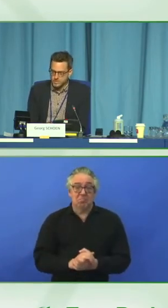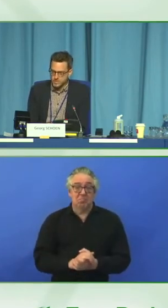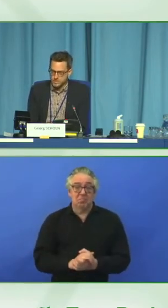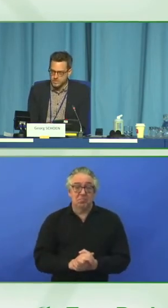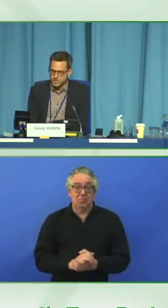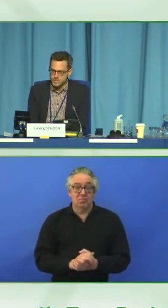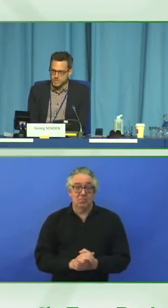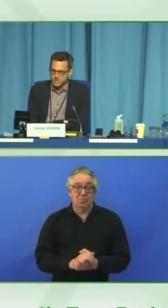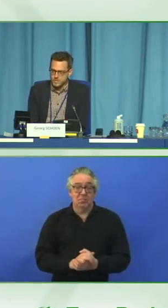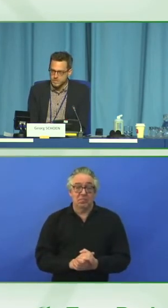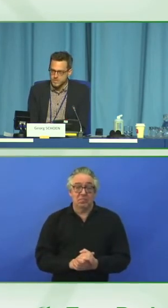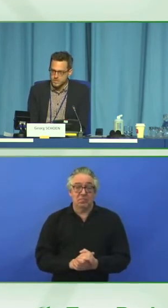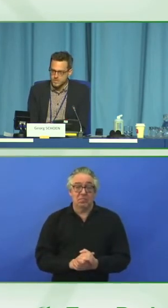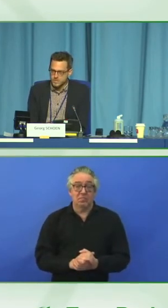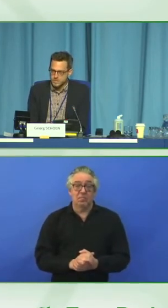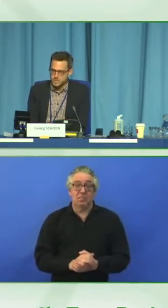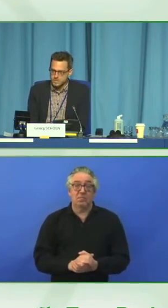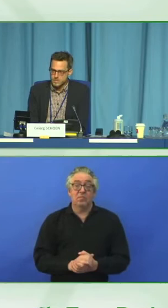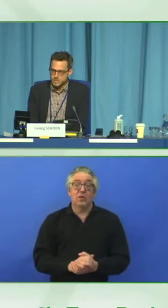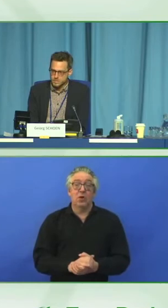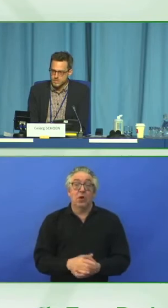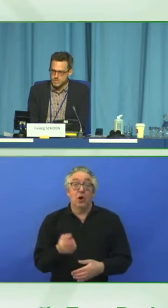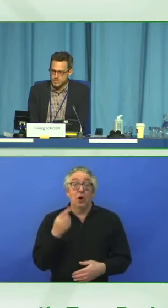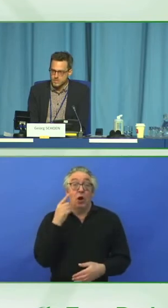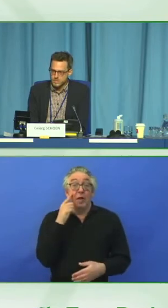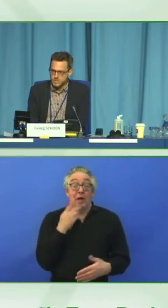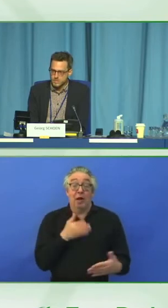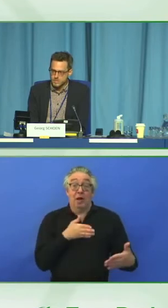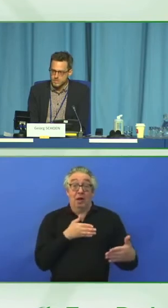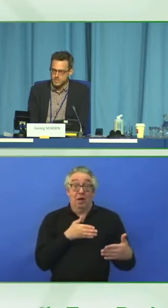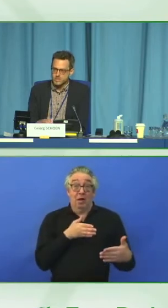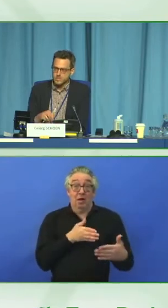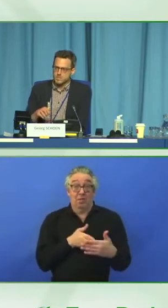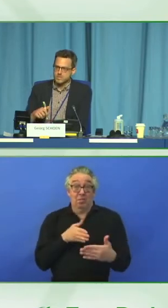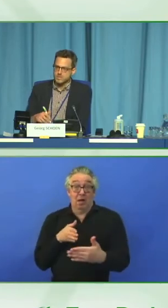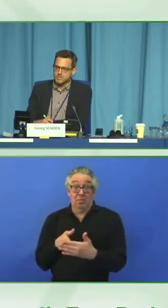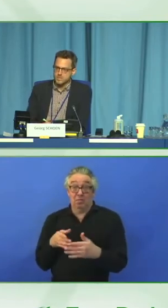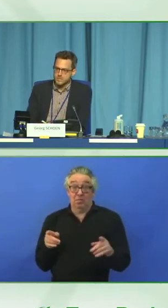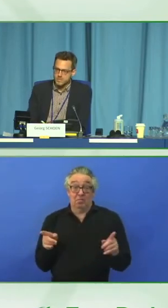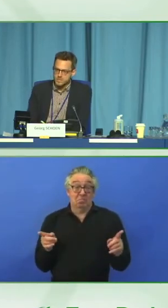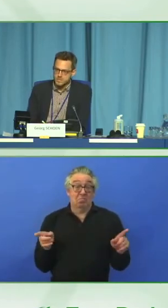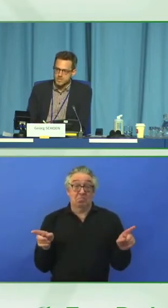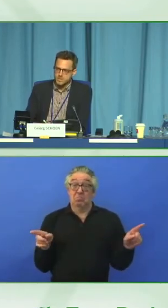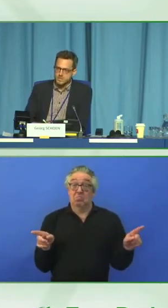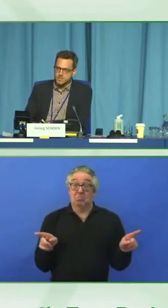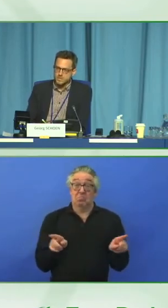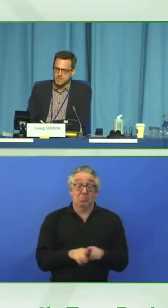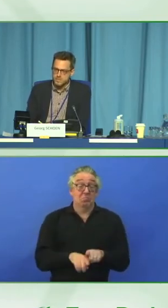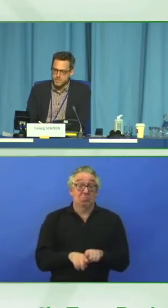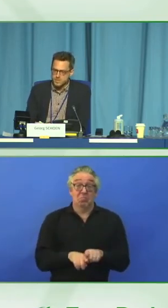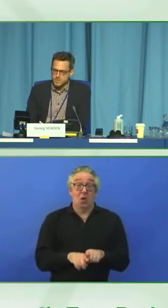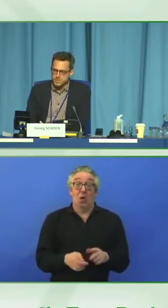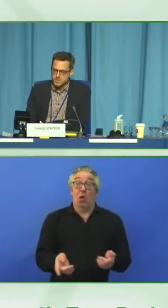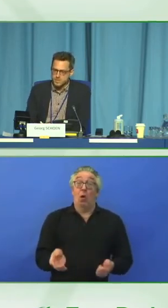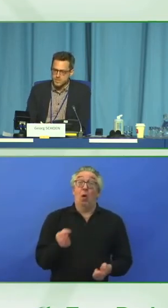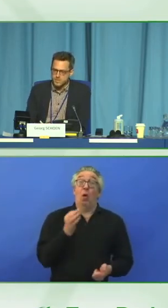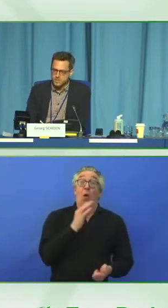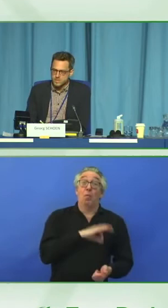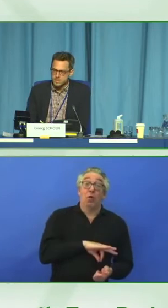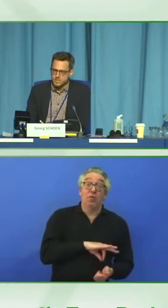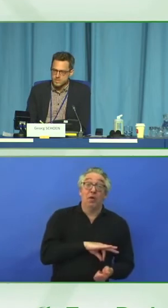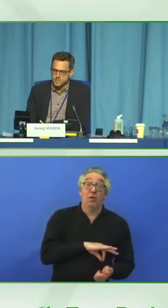I think the barriers are the same whether you're a for-profit or a non-for-profit organization.